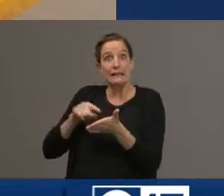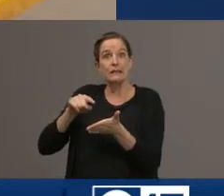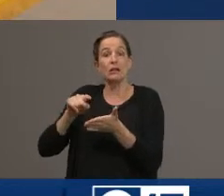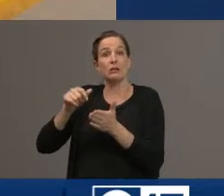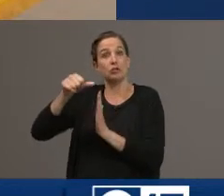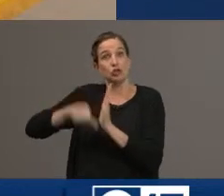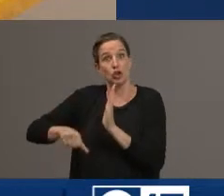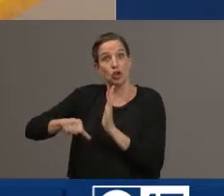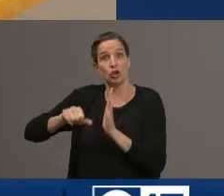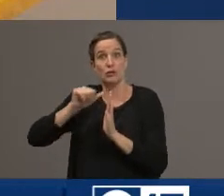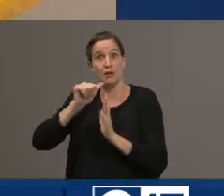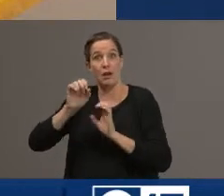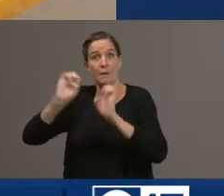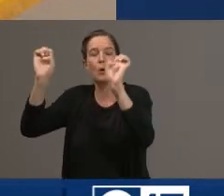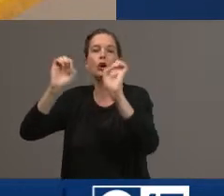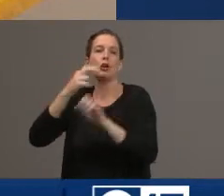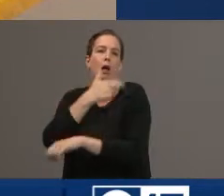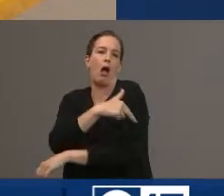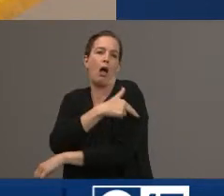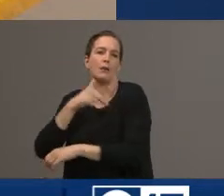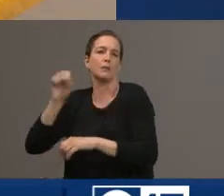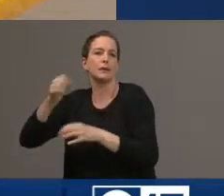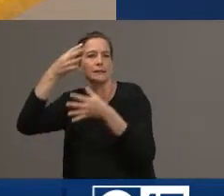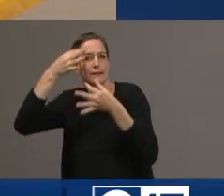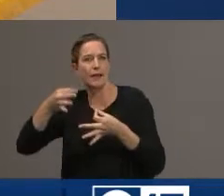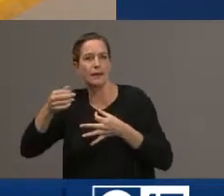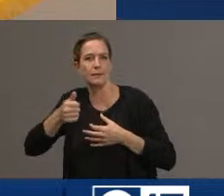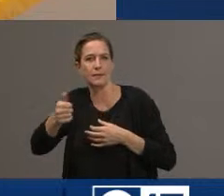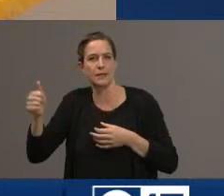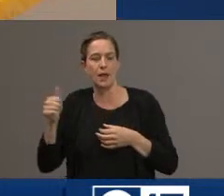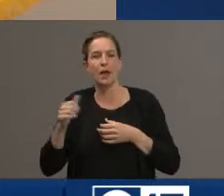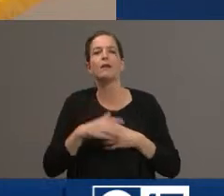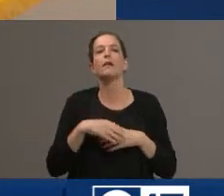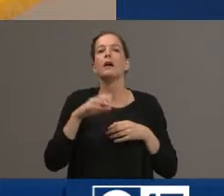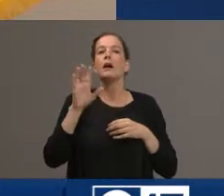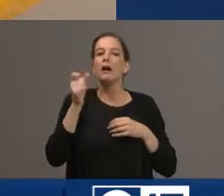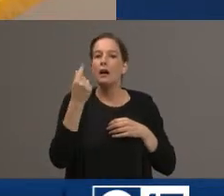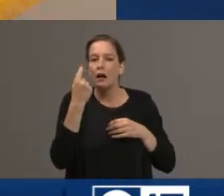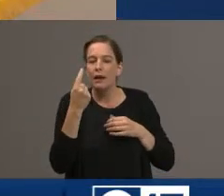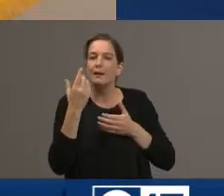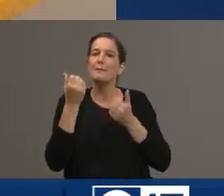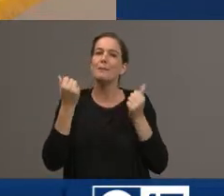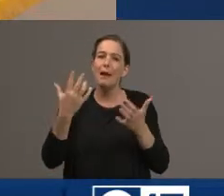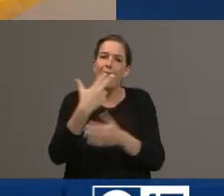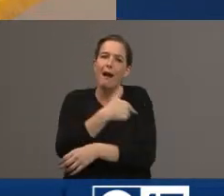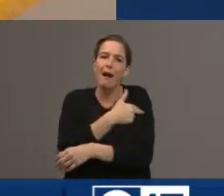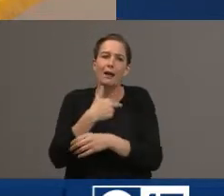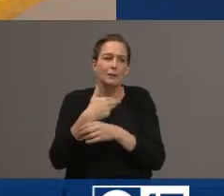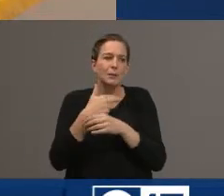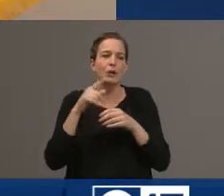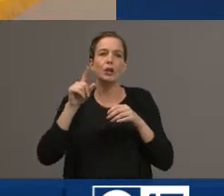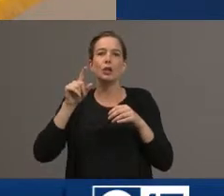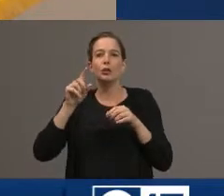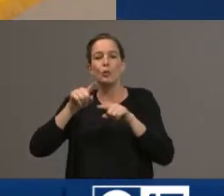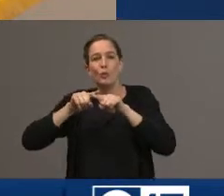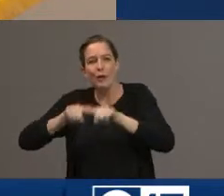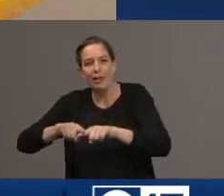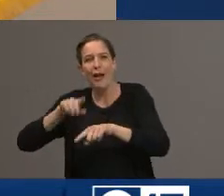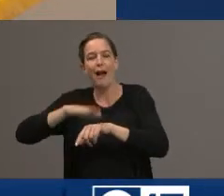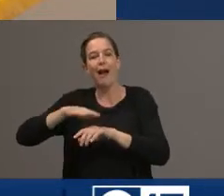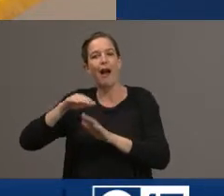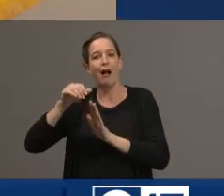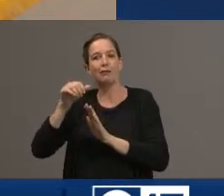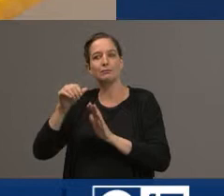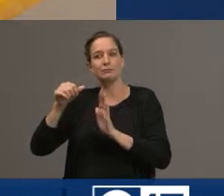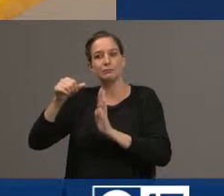that they rely on the elective surgeries for staffing, for different things that we need hospitals to have